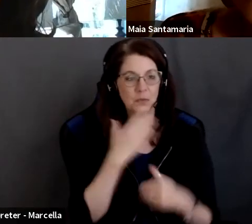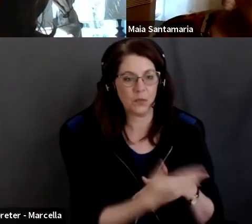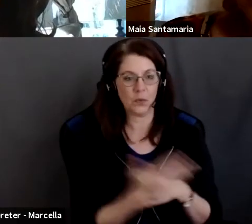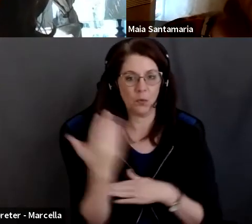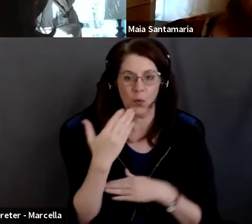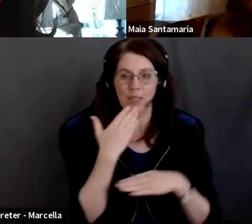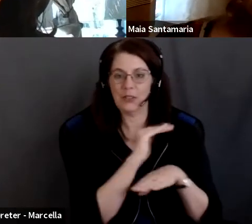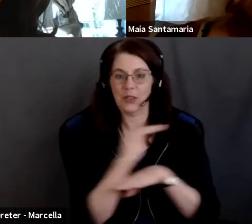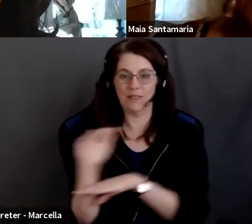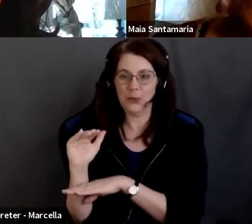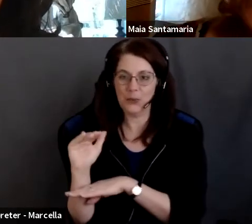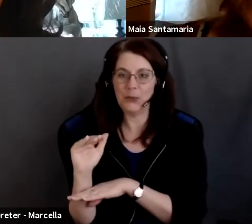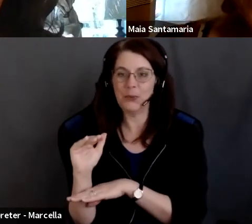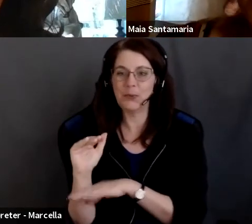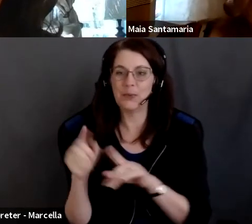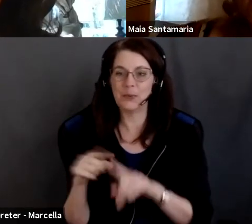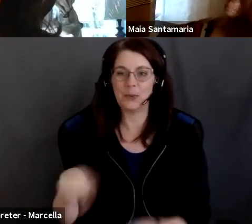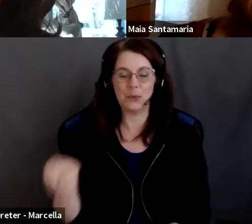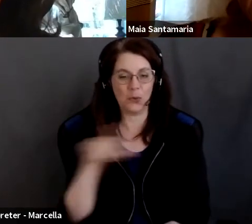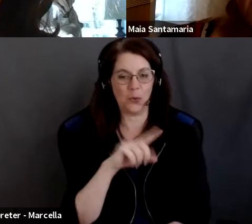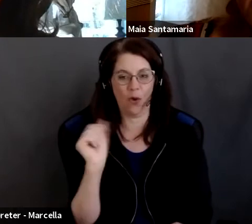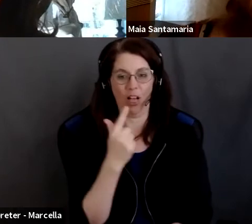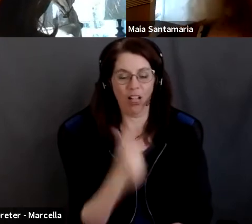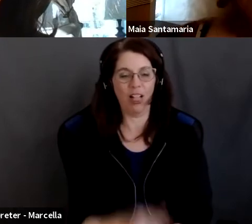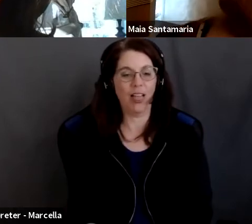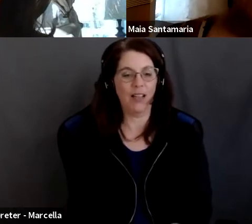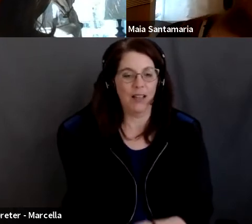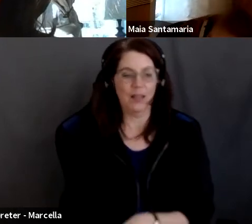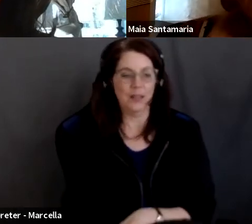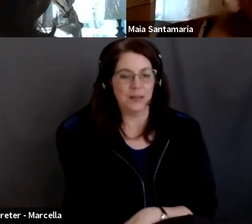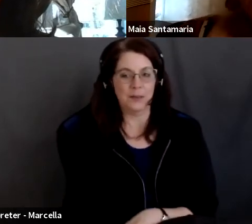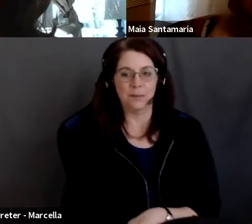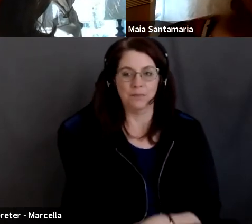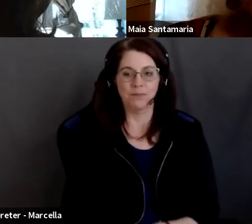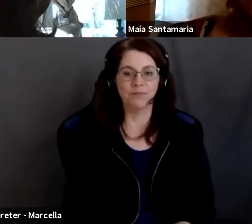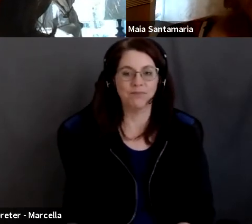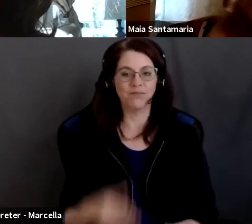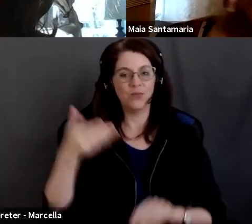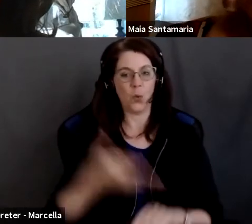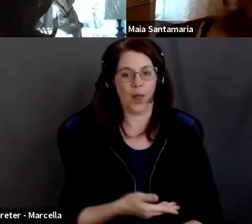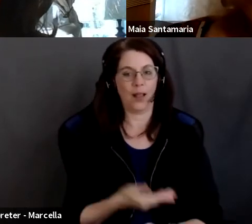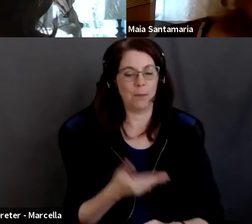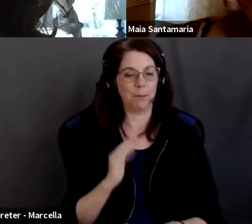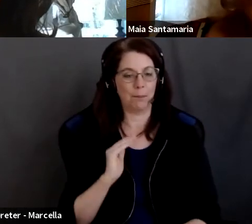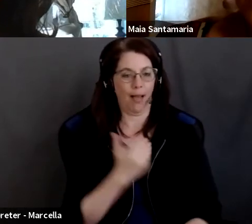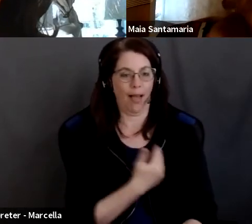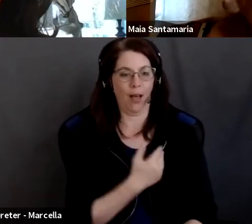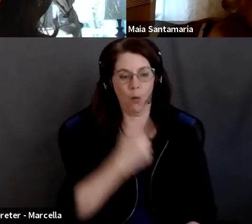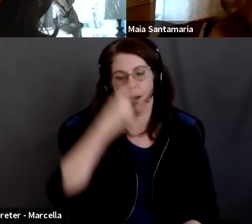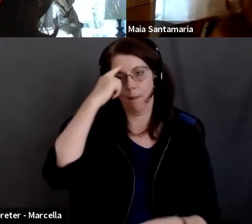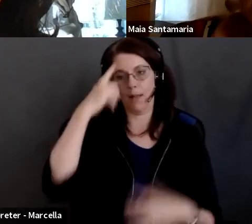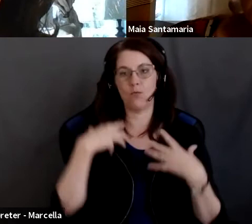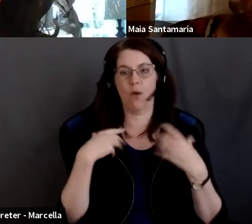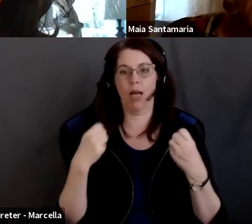good afternoon to all of you out there. And welcome to our Mental